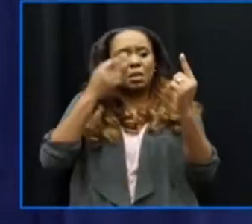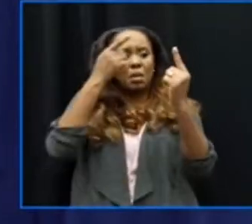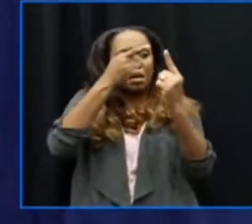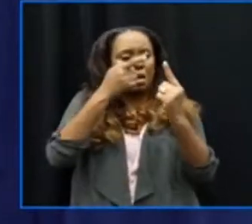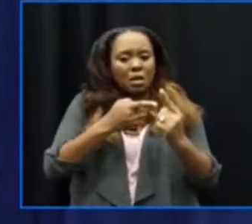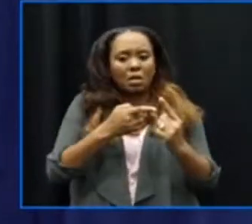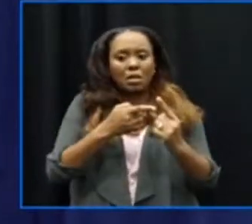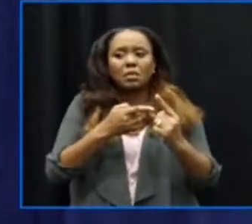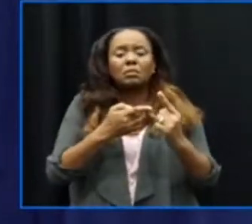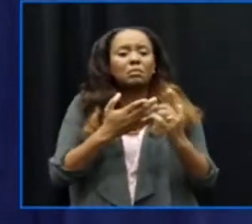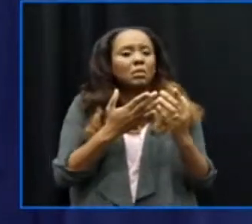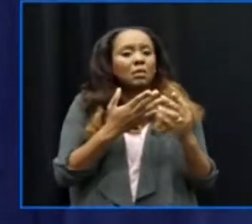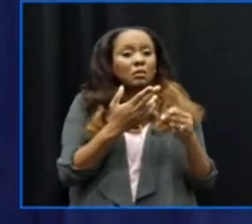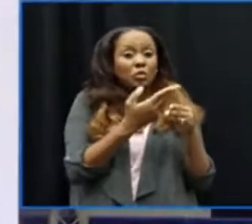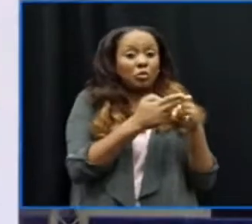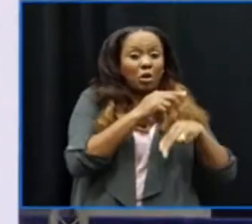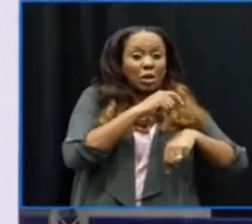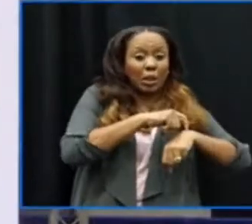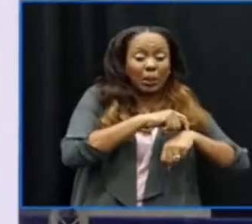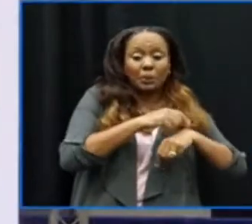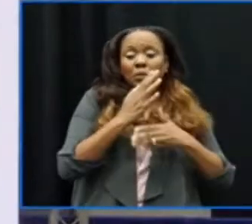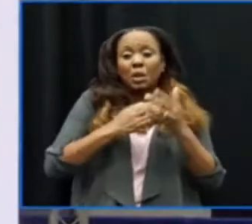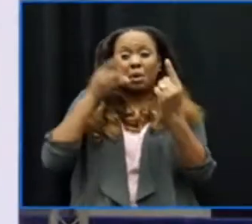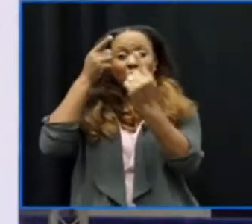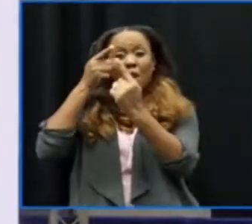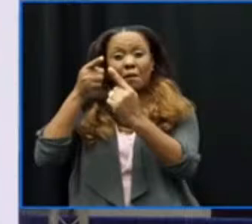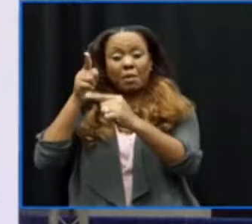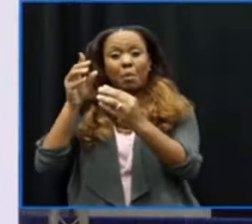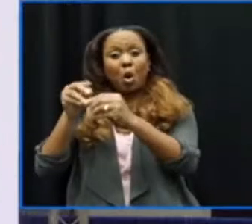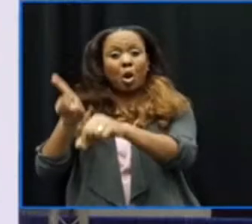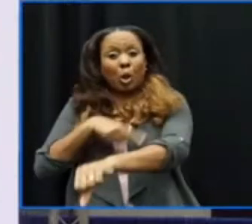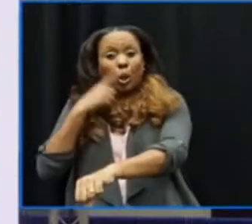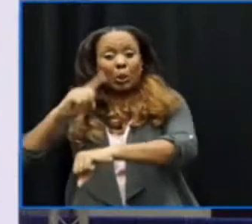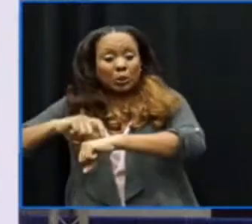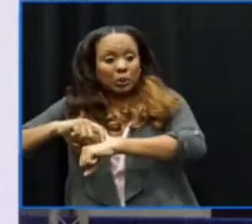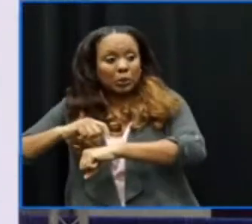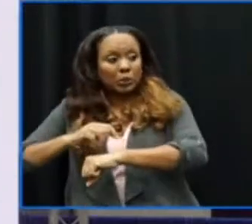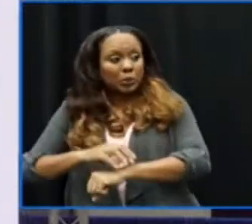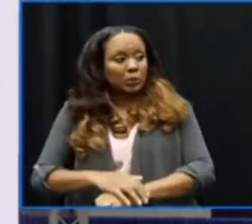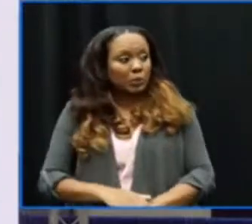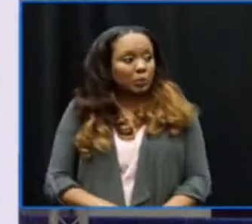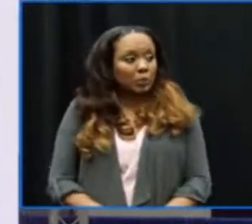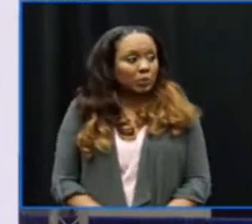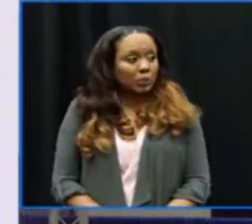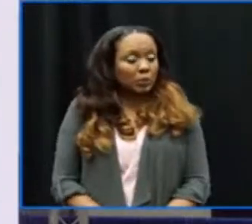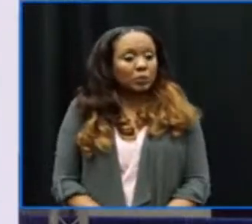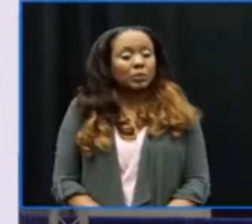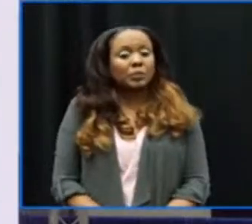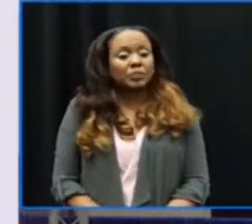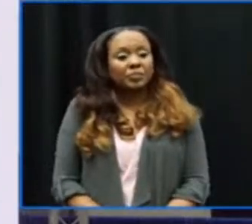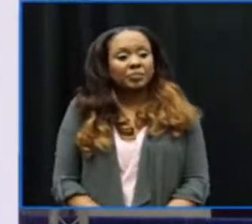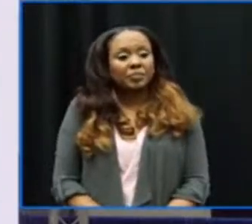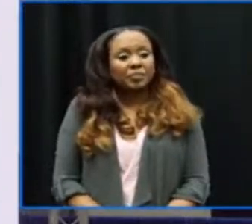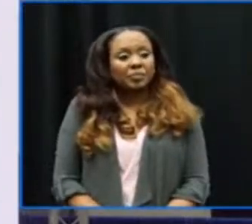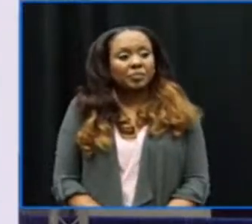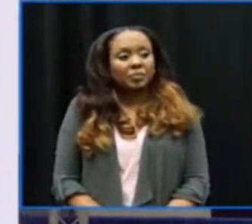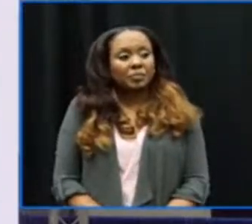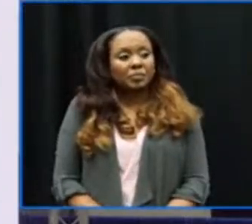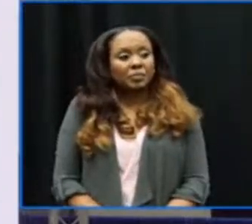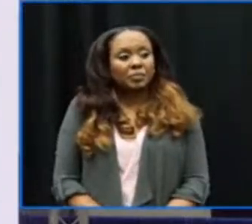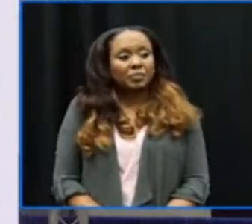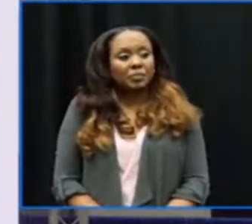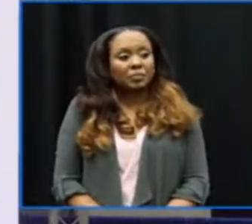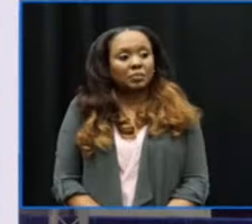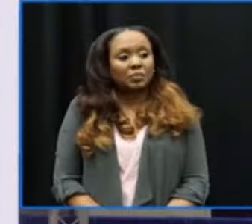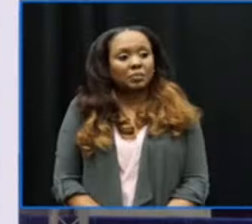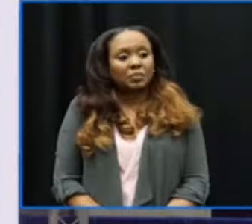hell in some instances in Barbados today, having difficulty making ends meet. And so it's important that we balance